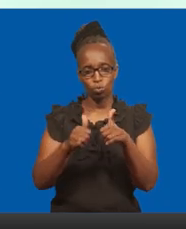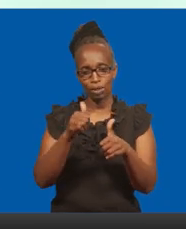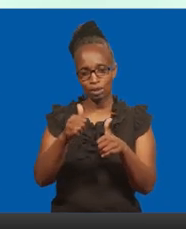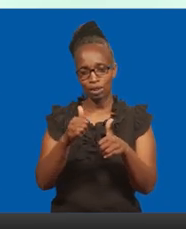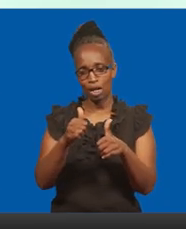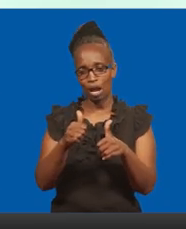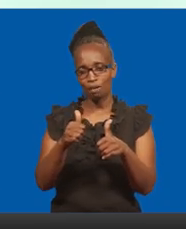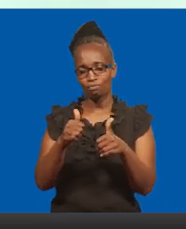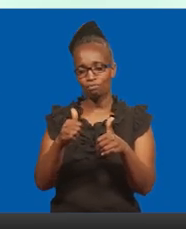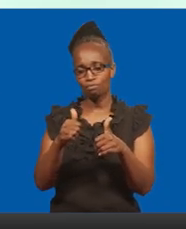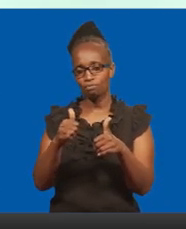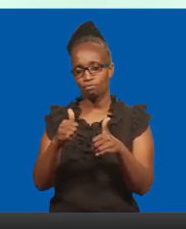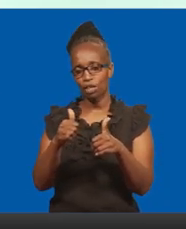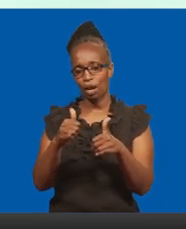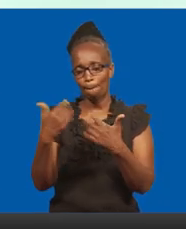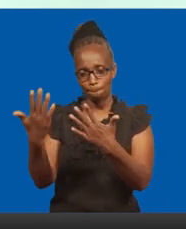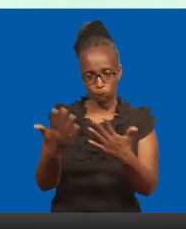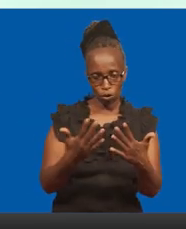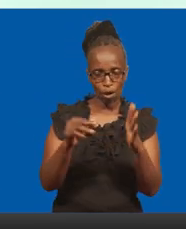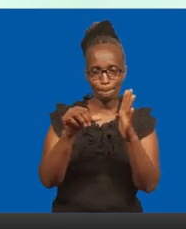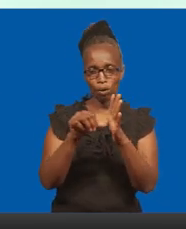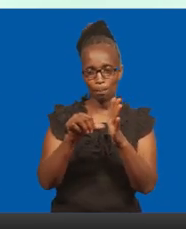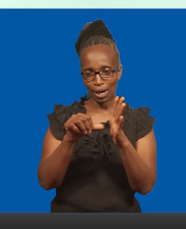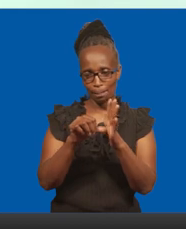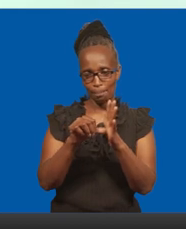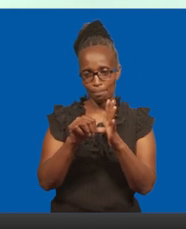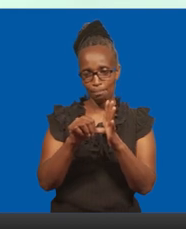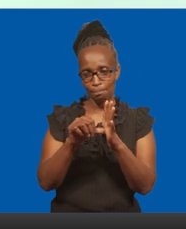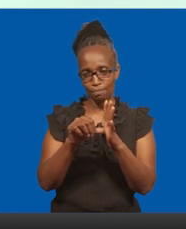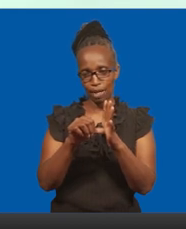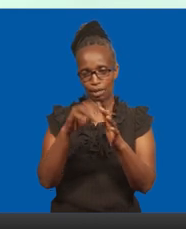exacerbated the situation and made things more difficult for the common mwananchi.